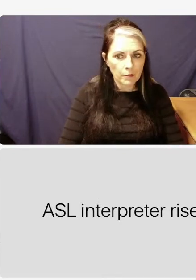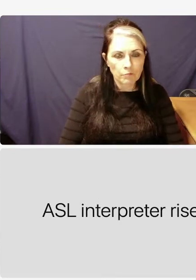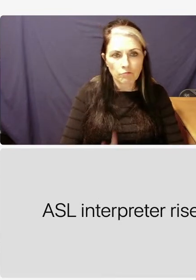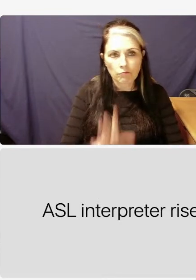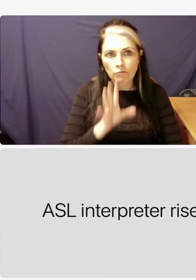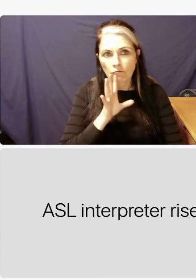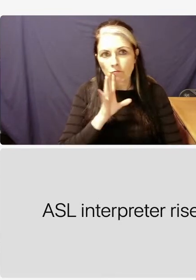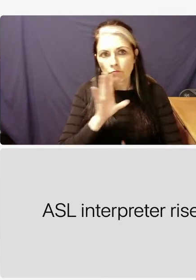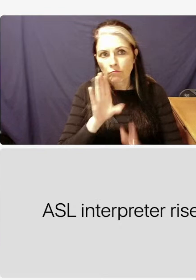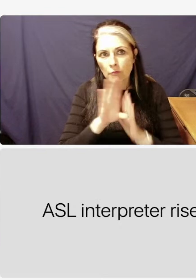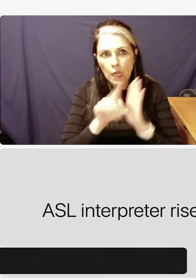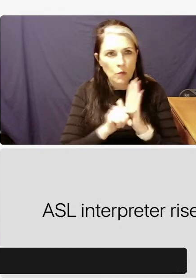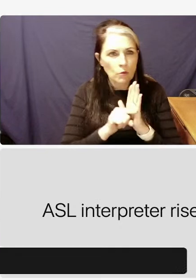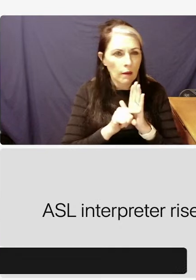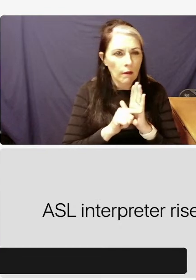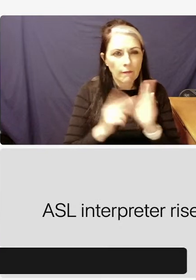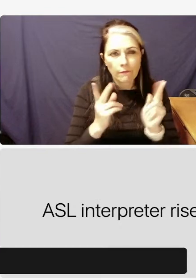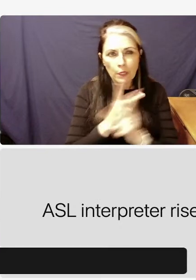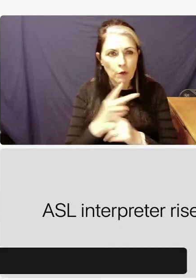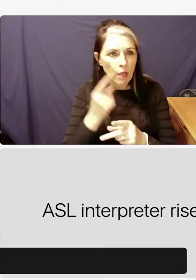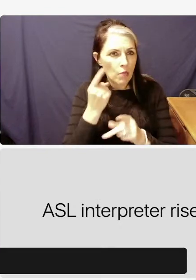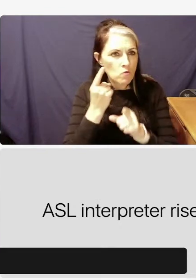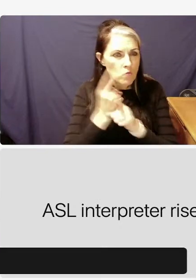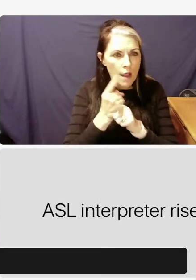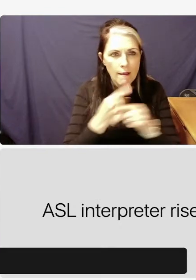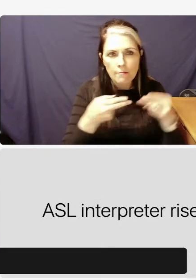yeah this is it that's not what's there